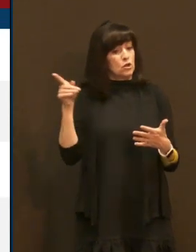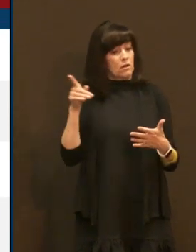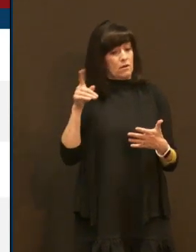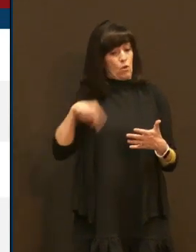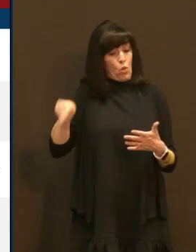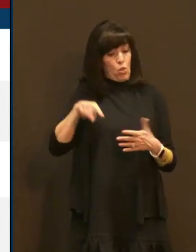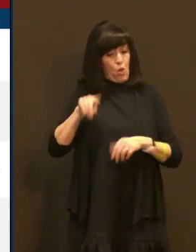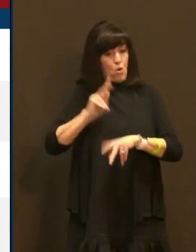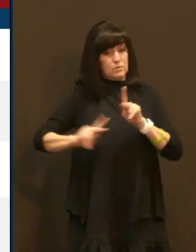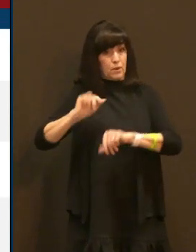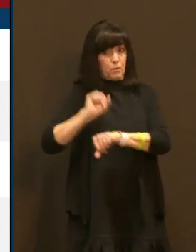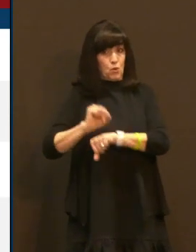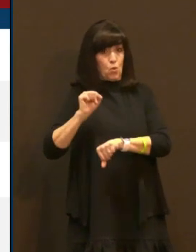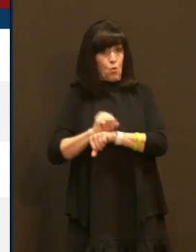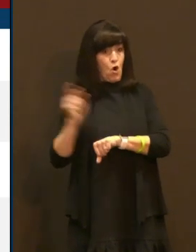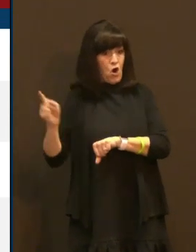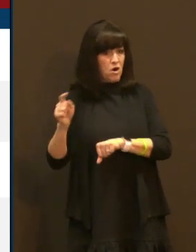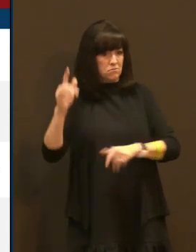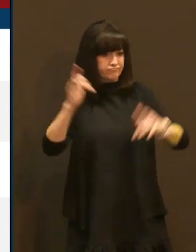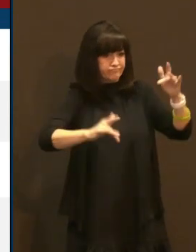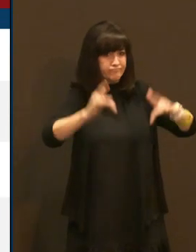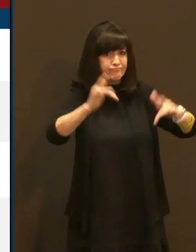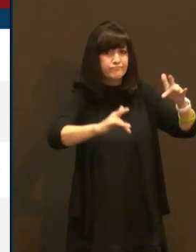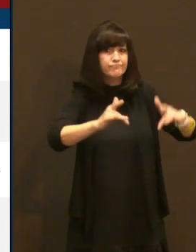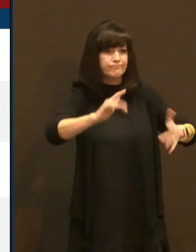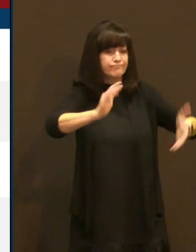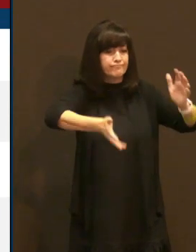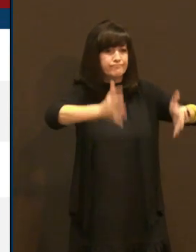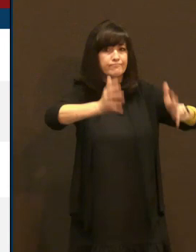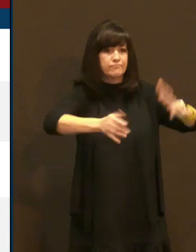performing procedures that aerosolize